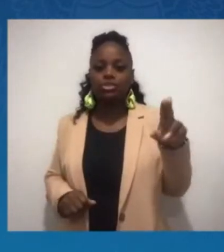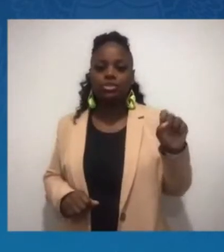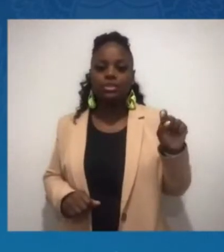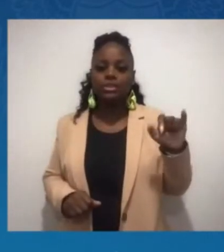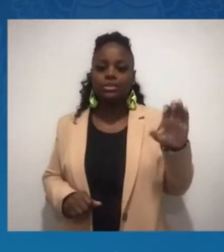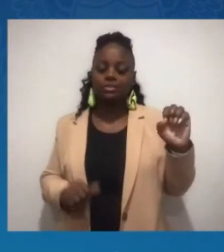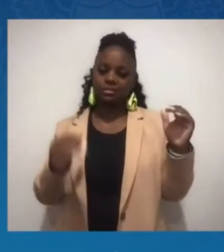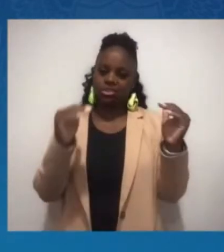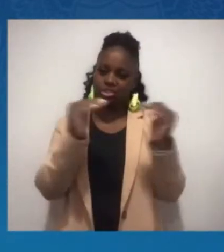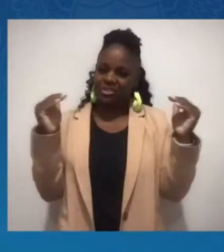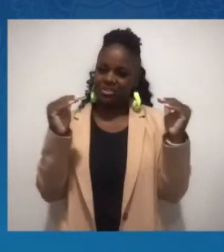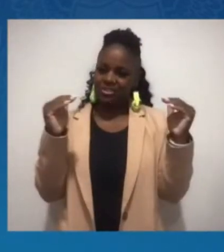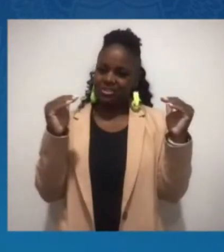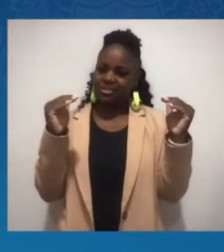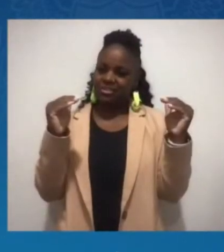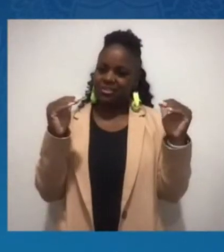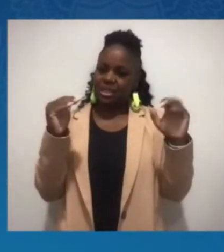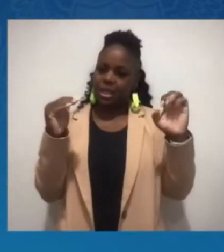equality.